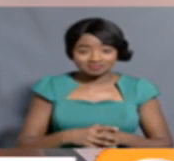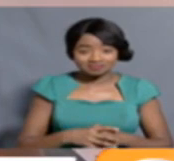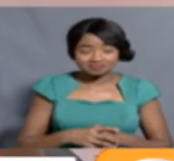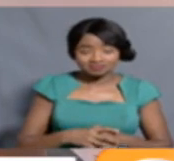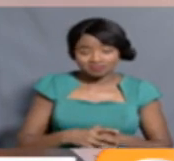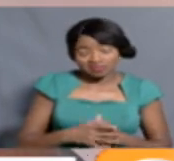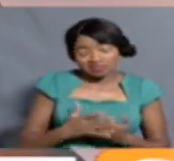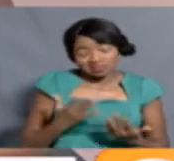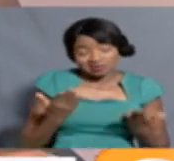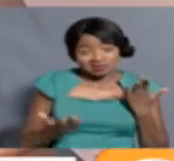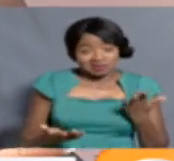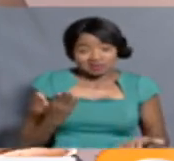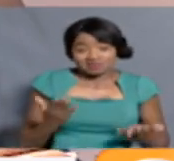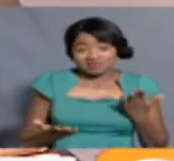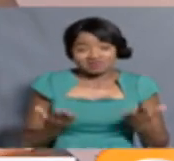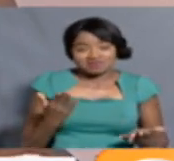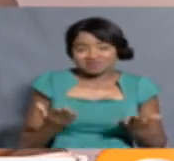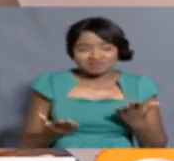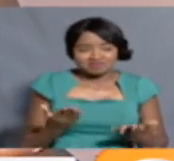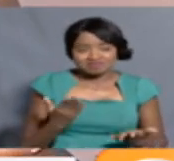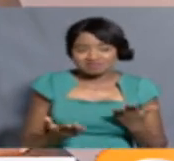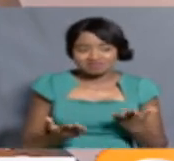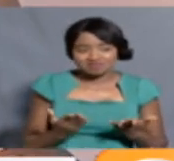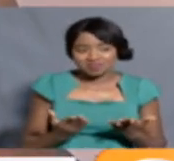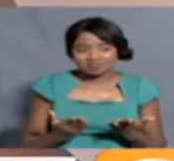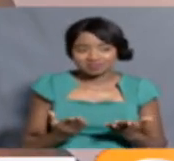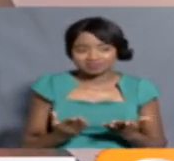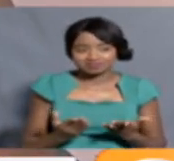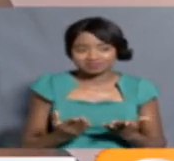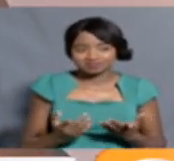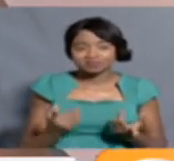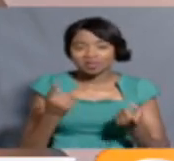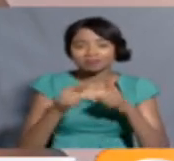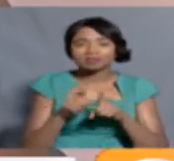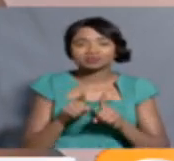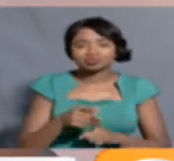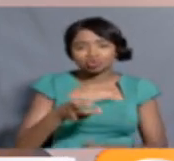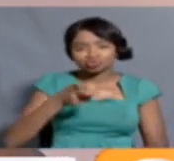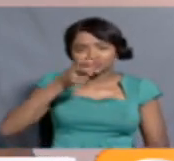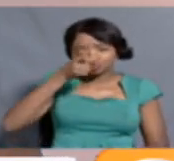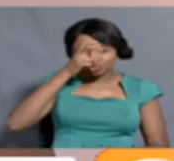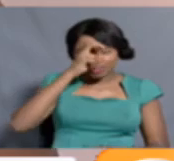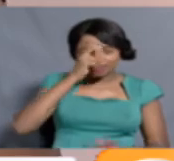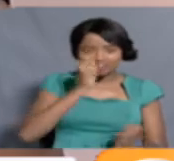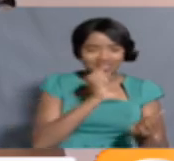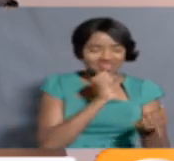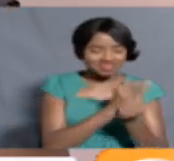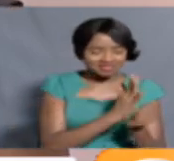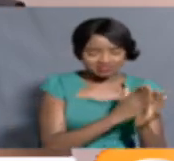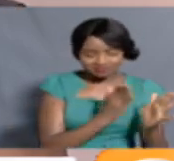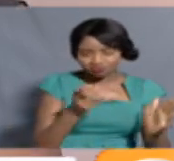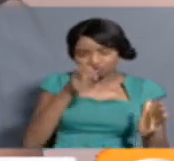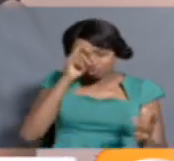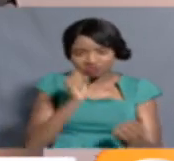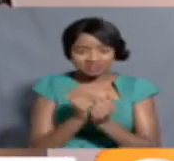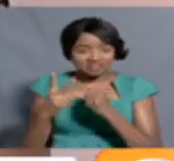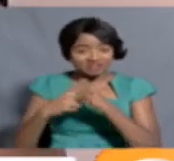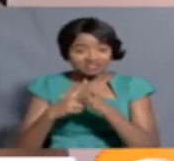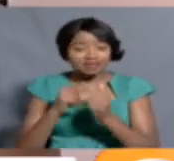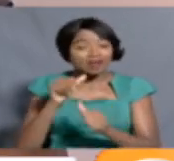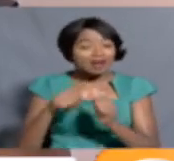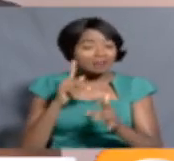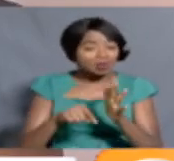so, but, you know, at a tangent. Really. And like you said, 2013 to 2017, what was it about? It was about